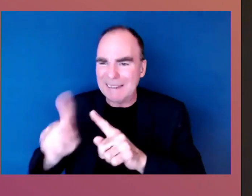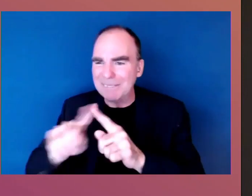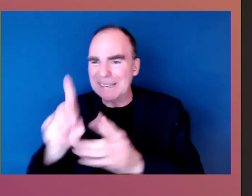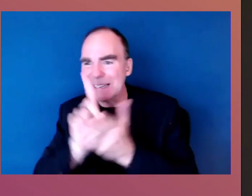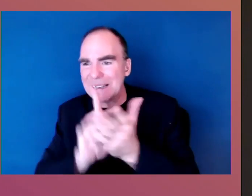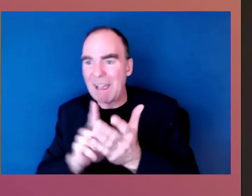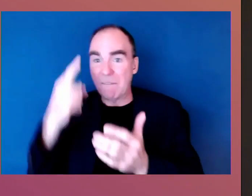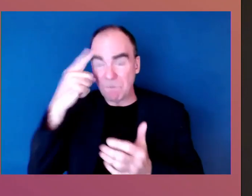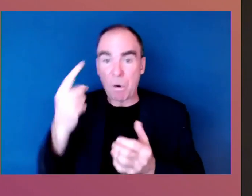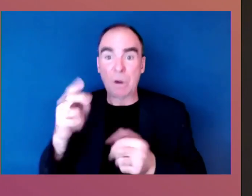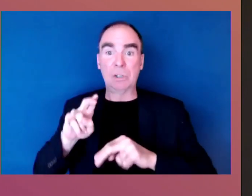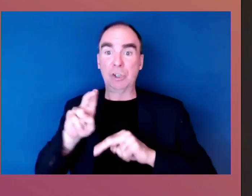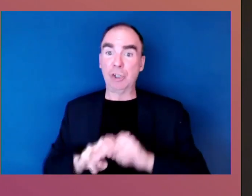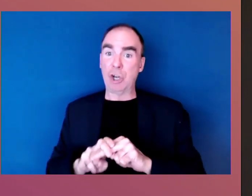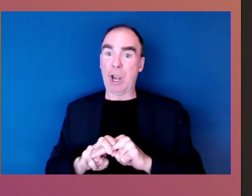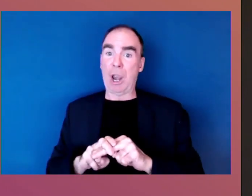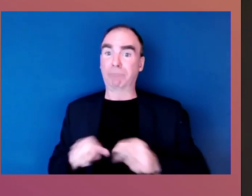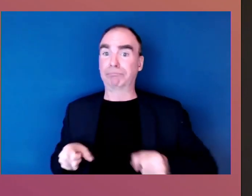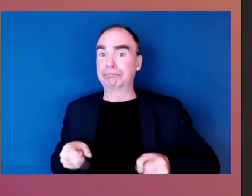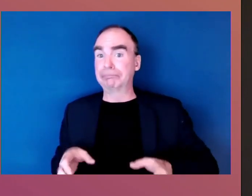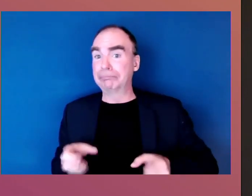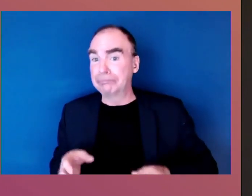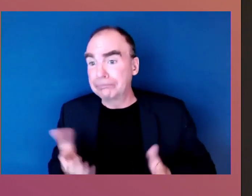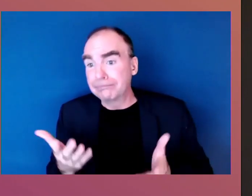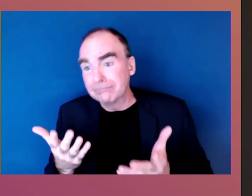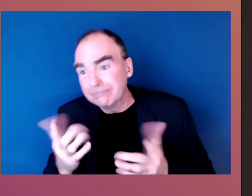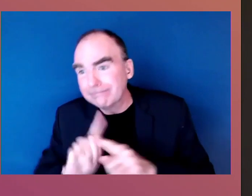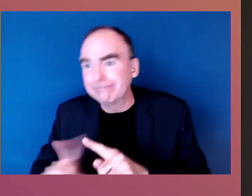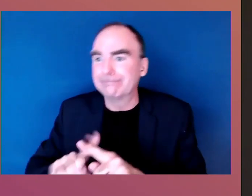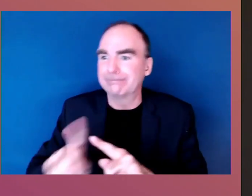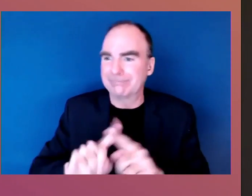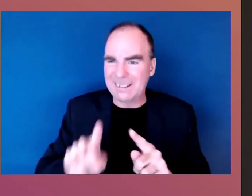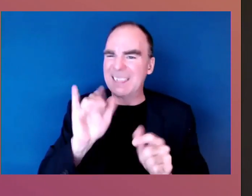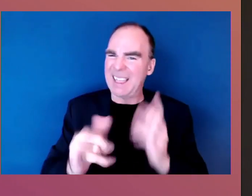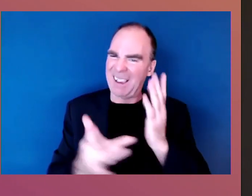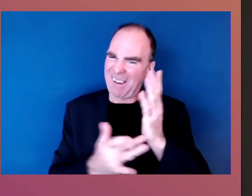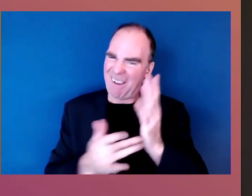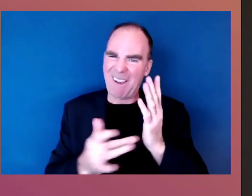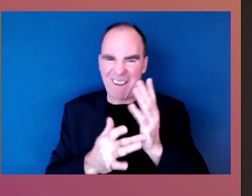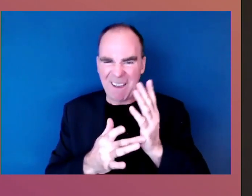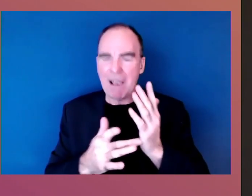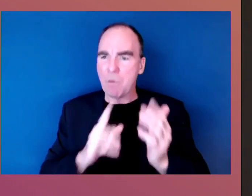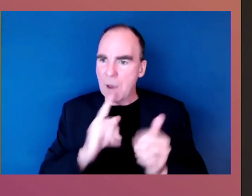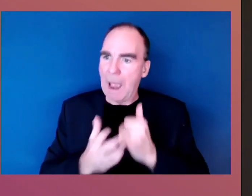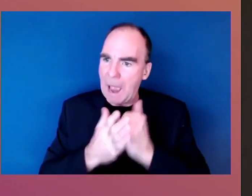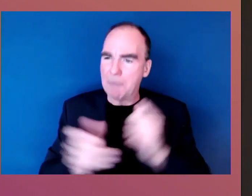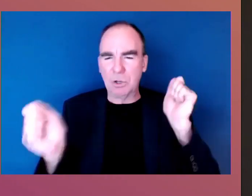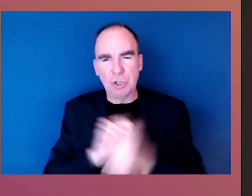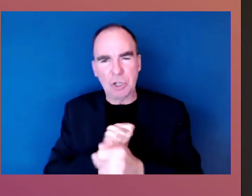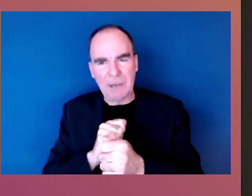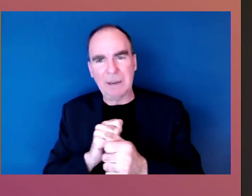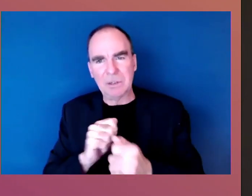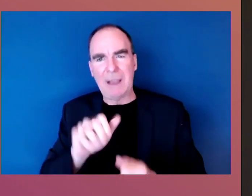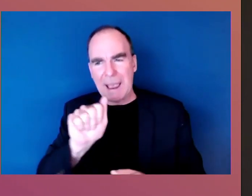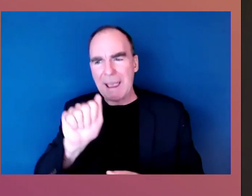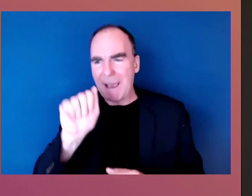implementation by showing the power to change the quality of life. I strongly believe it will lead us to